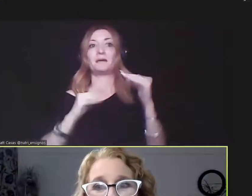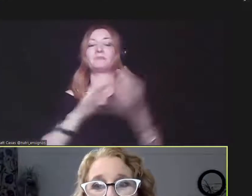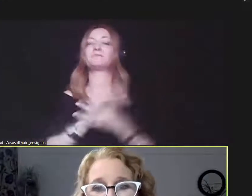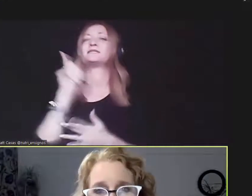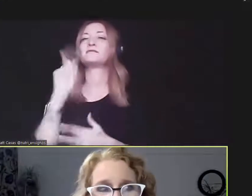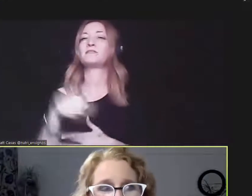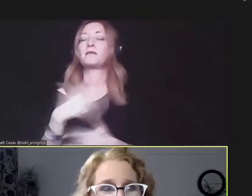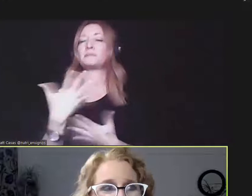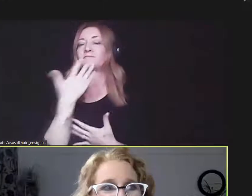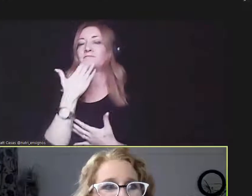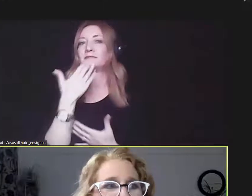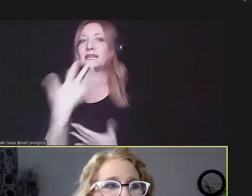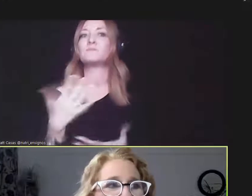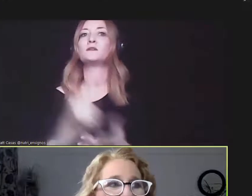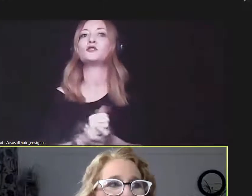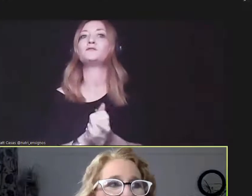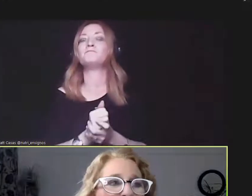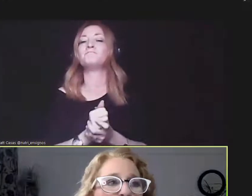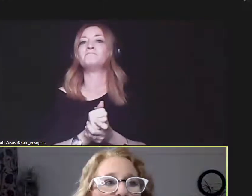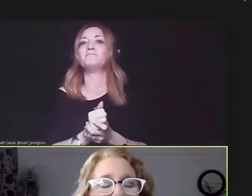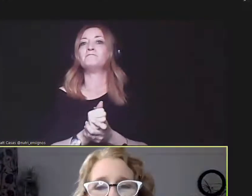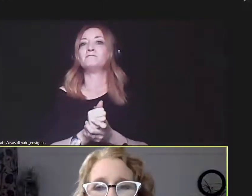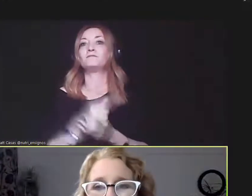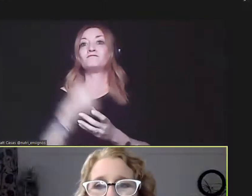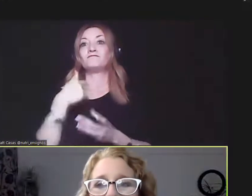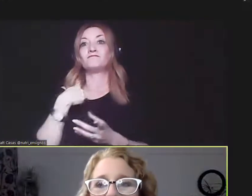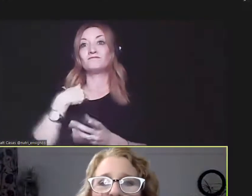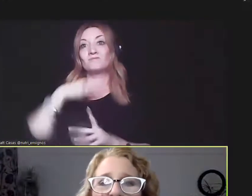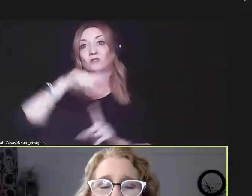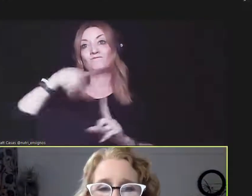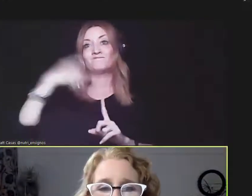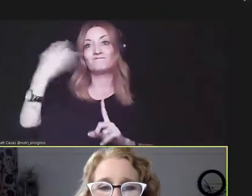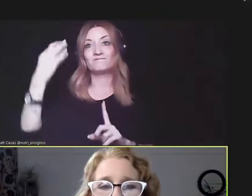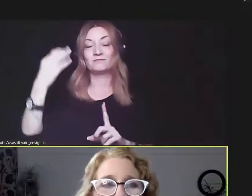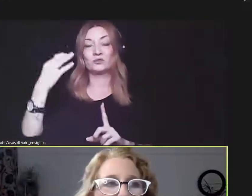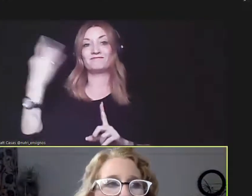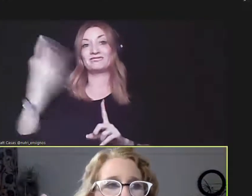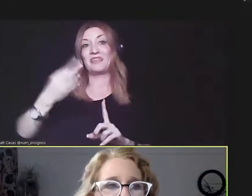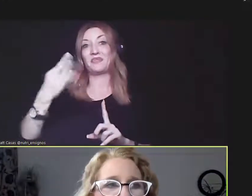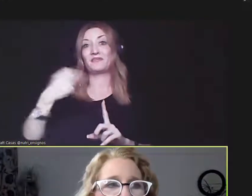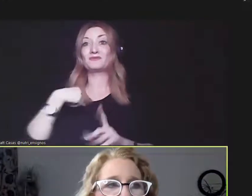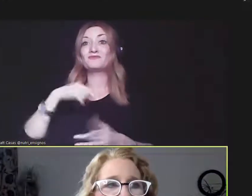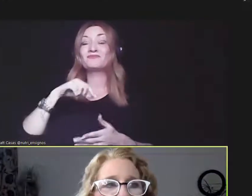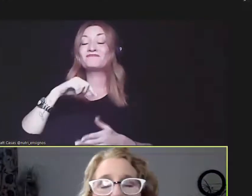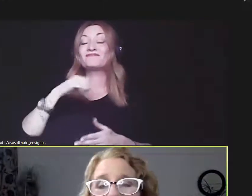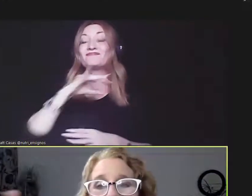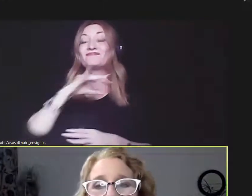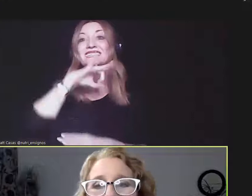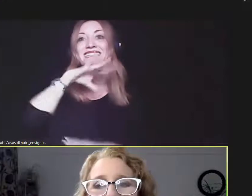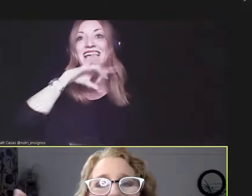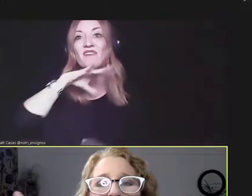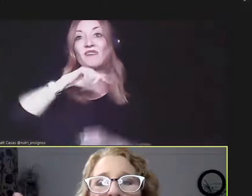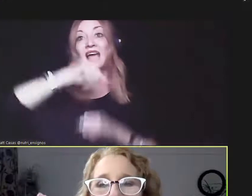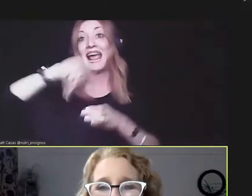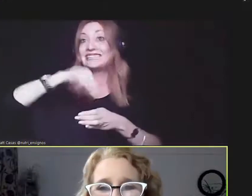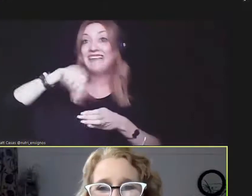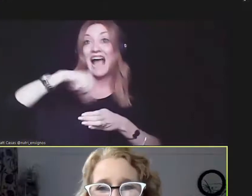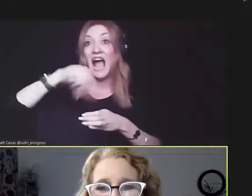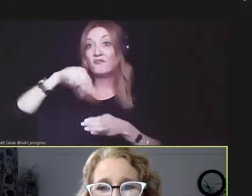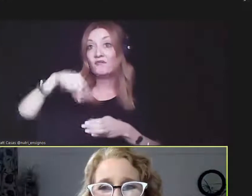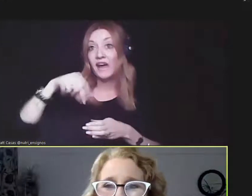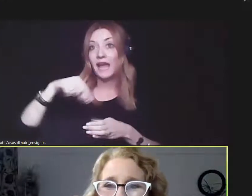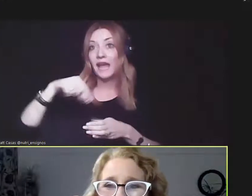your sugar. Okay, so we want to limit caffeine, limit alcohol, limit sugar, and maybe even